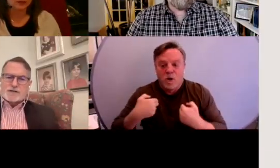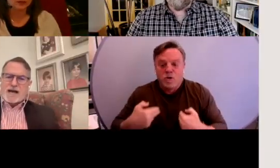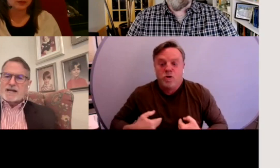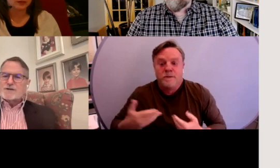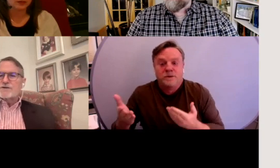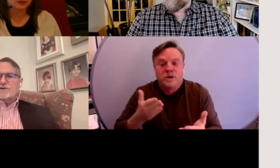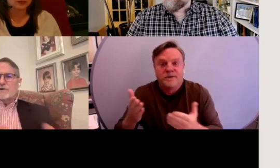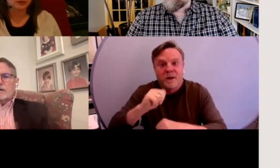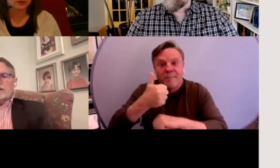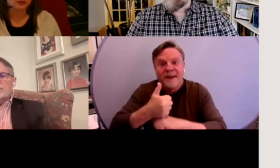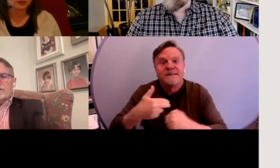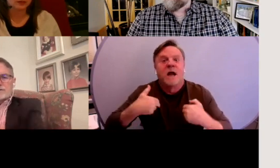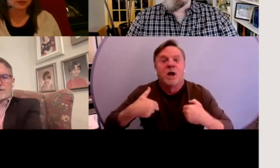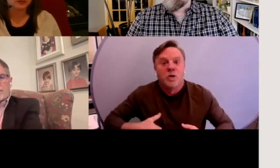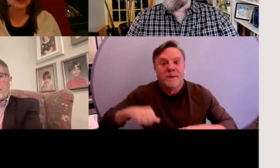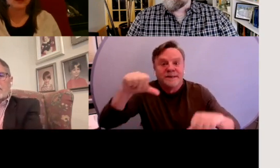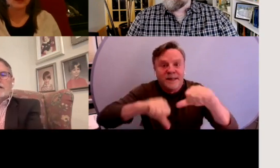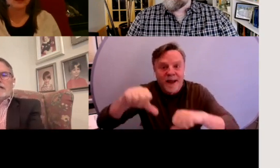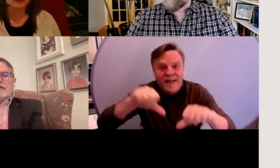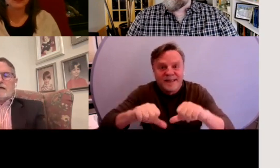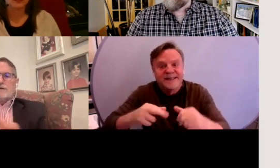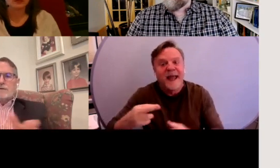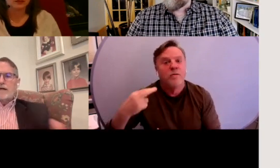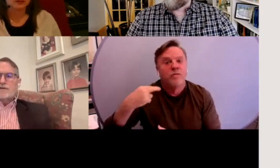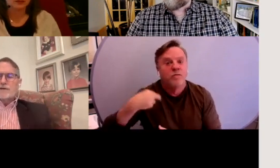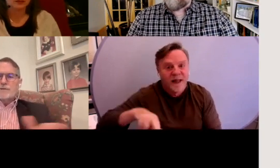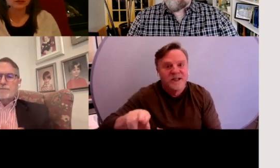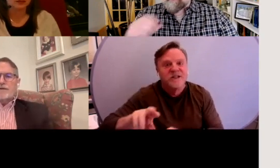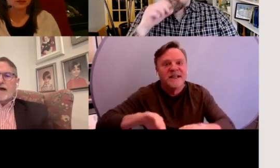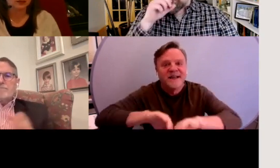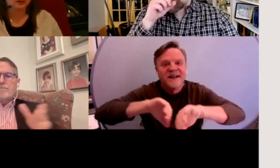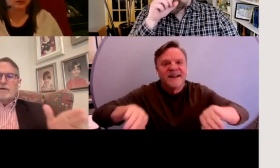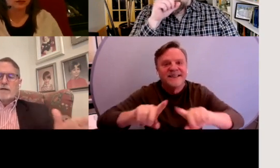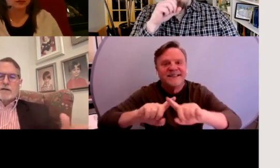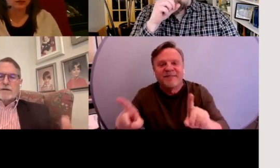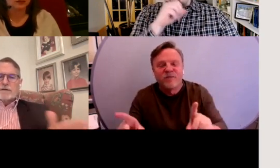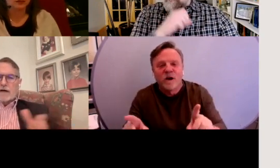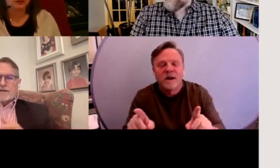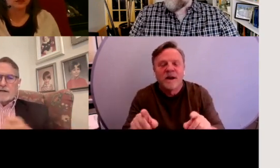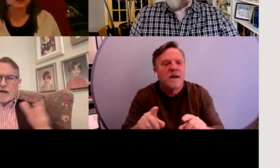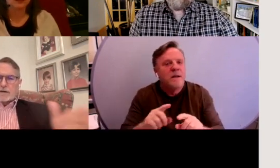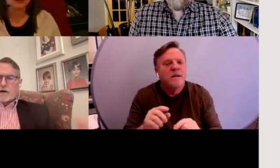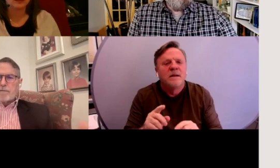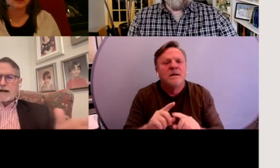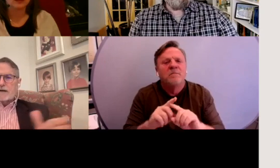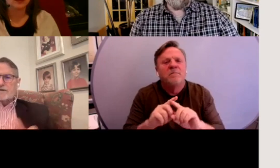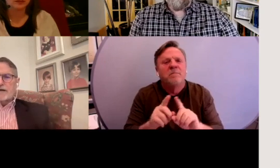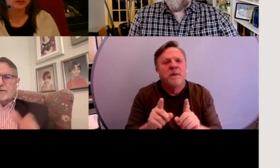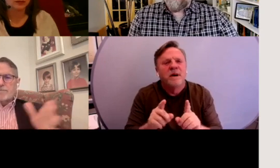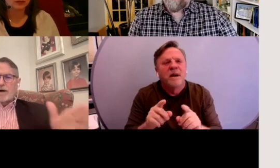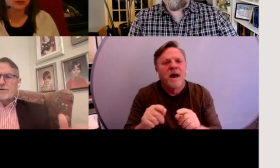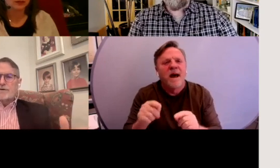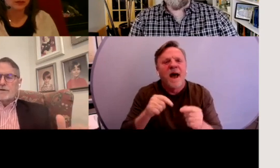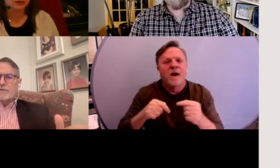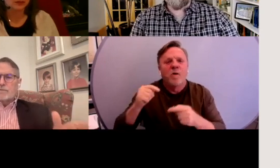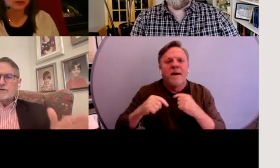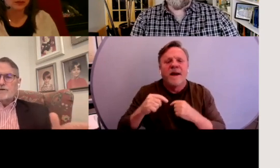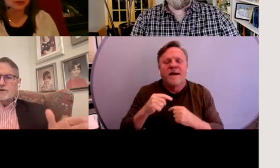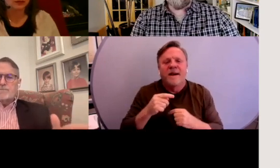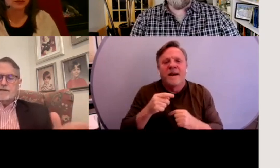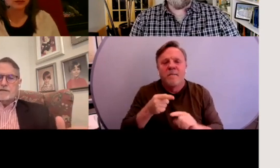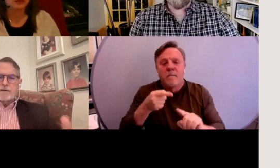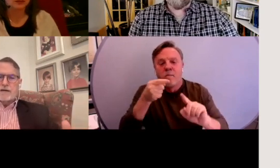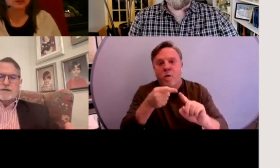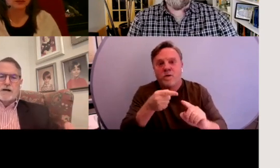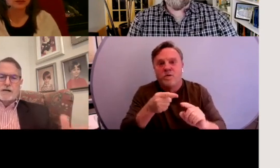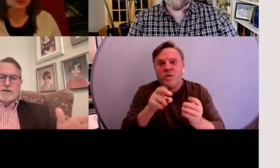human sciences and religion is different, a relationship to that, but I think I'd go back and say to point to the